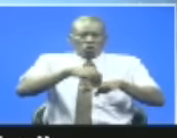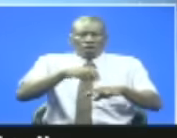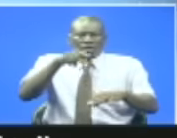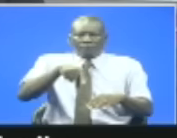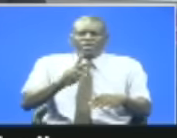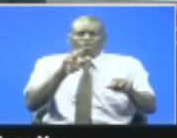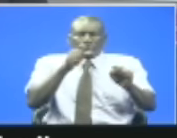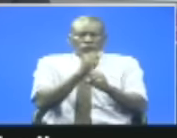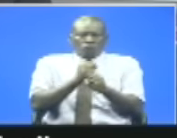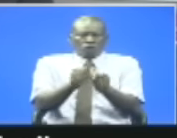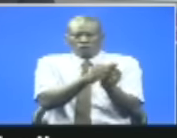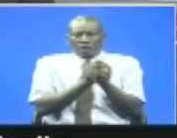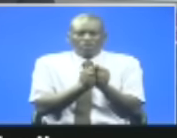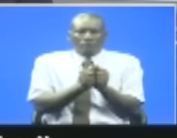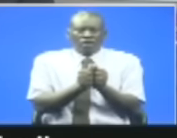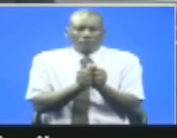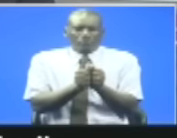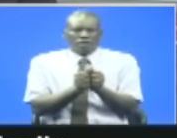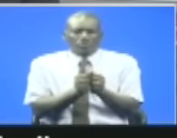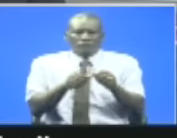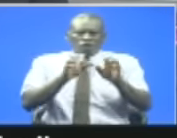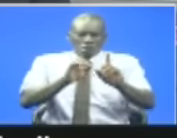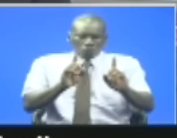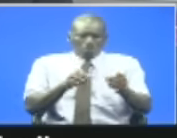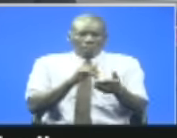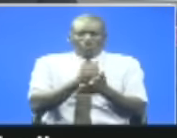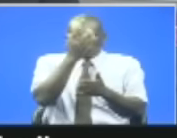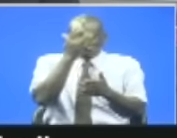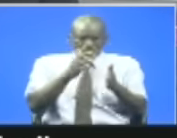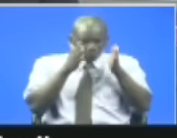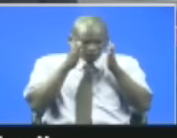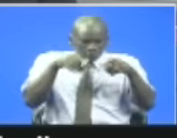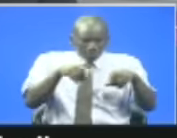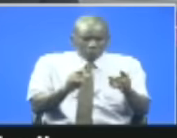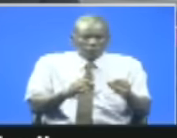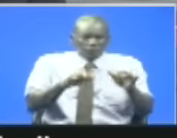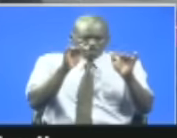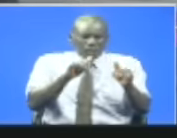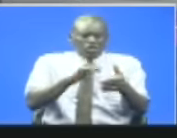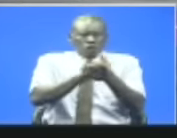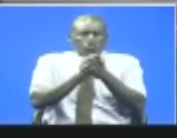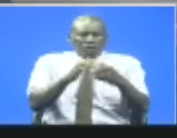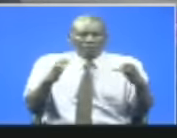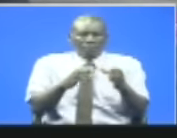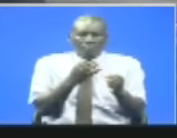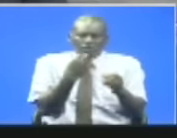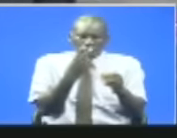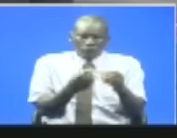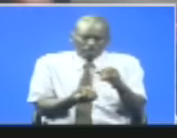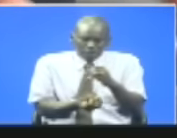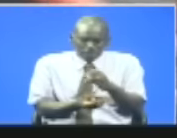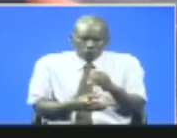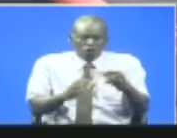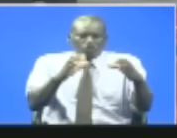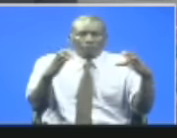together. They don't seem to be working together now. That's why they have committed themselves to be in Jubilee Party. If you look at the definition of a party, is that